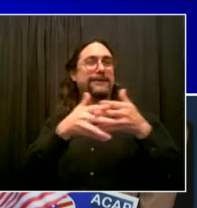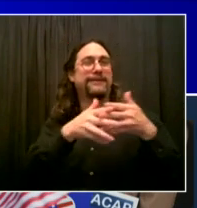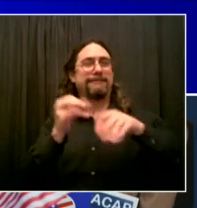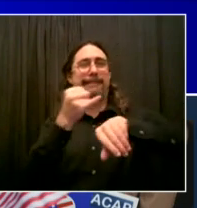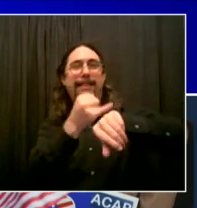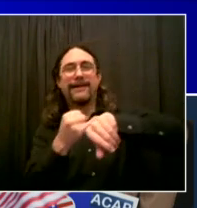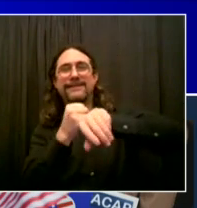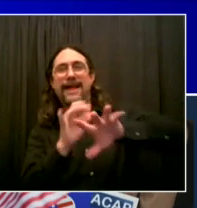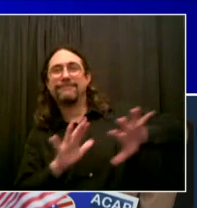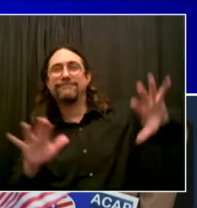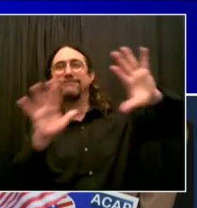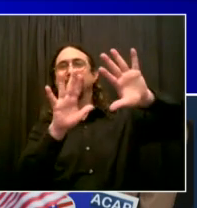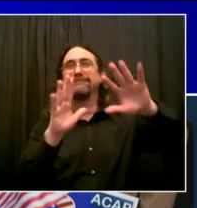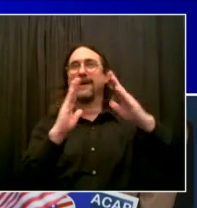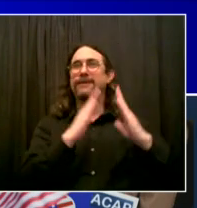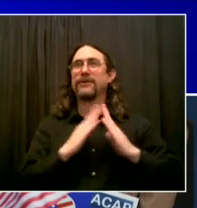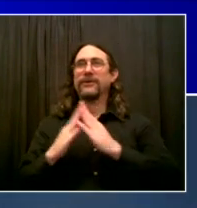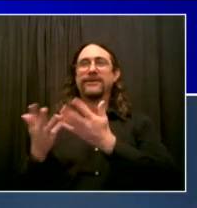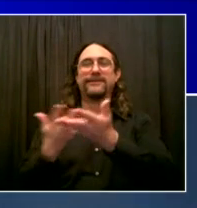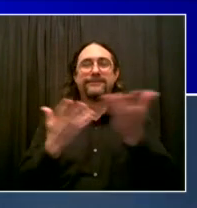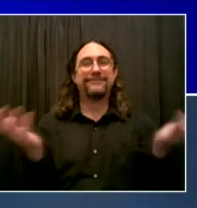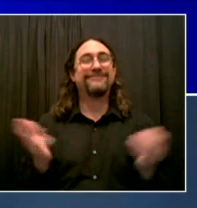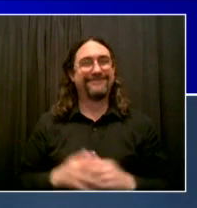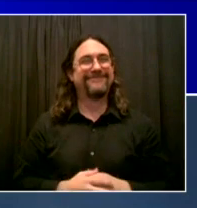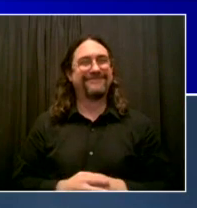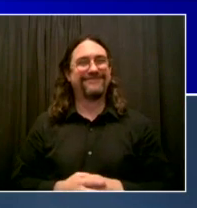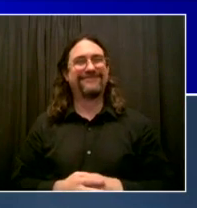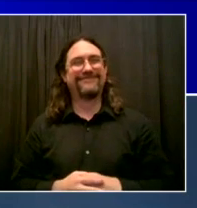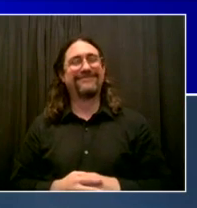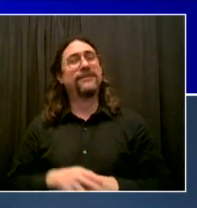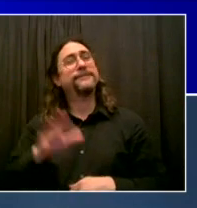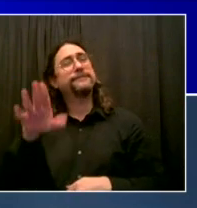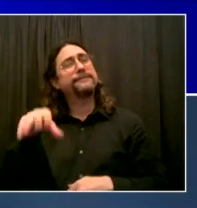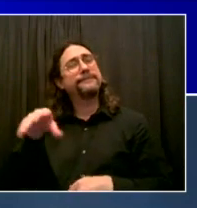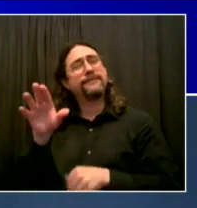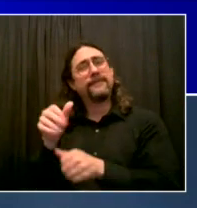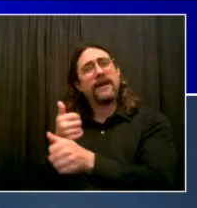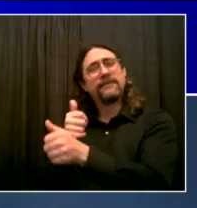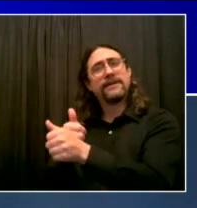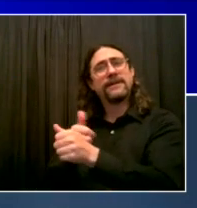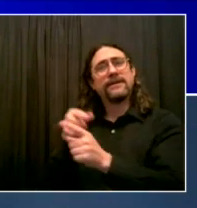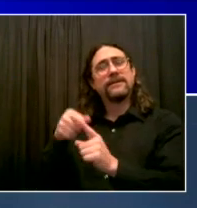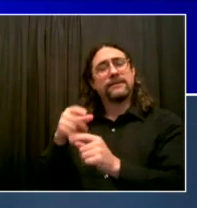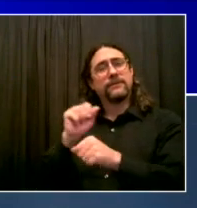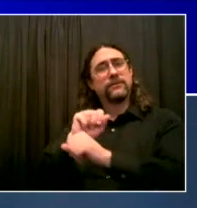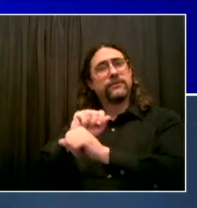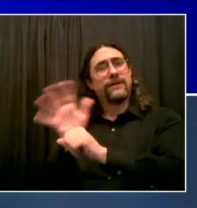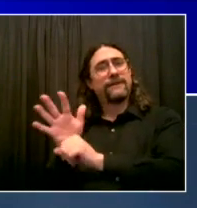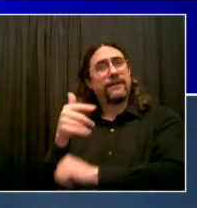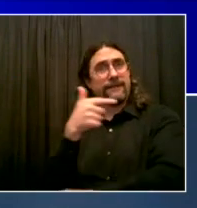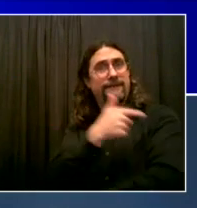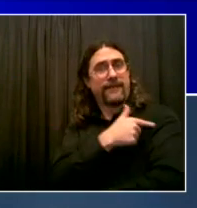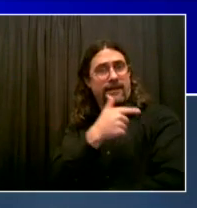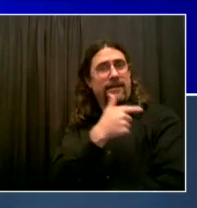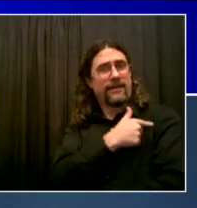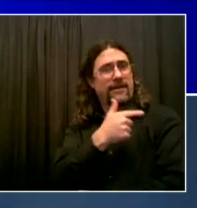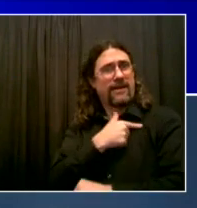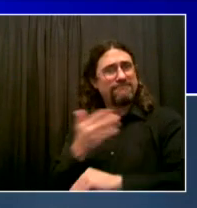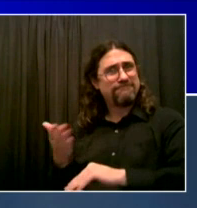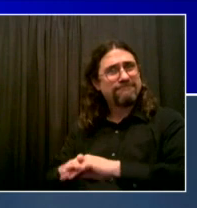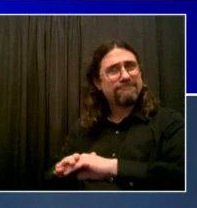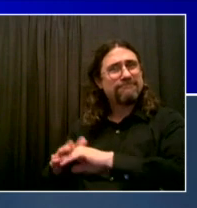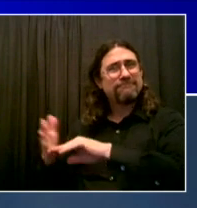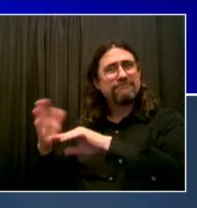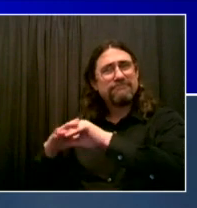effort, the biggest in the history of New York City, where we stand, a great number today. As of today, from the very beginning of this effort,